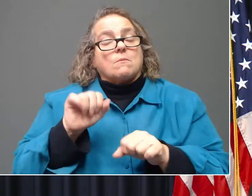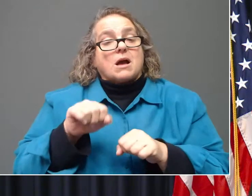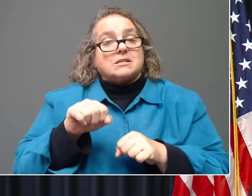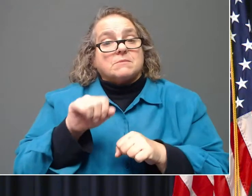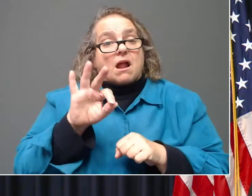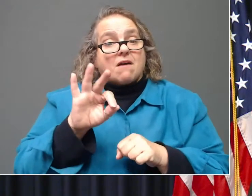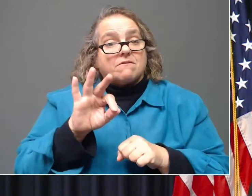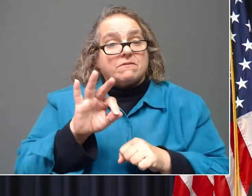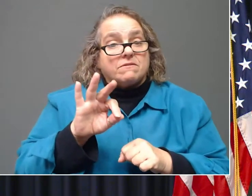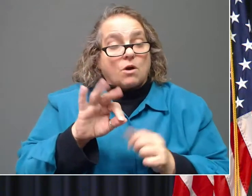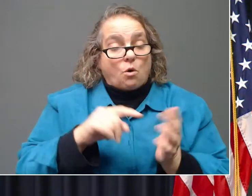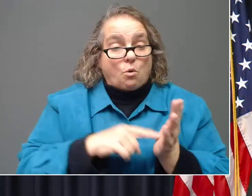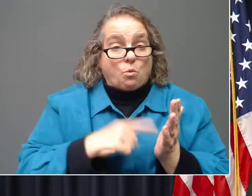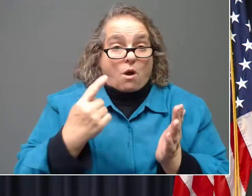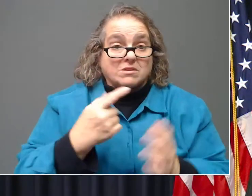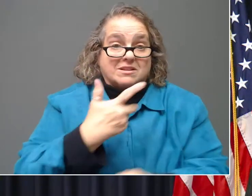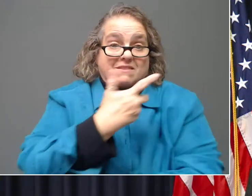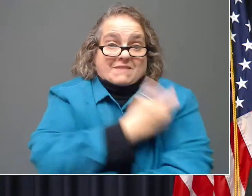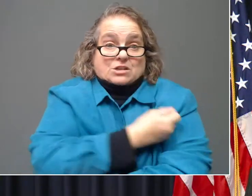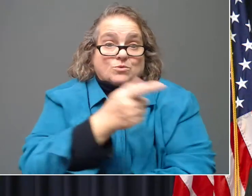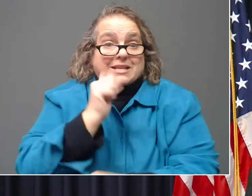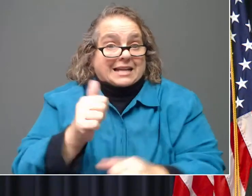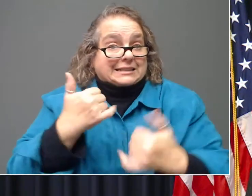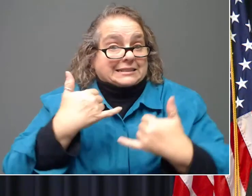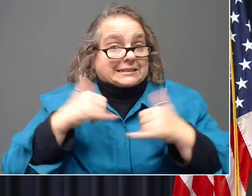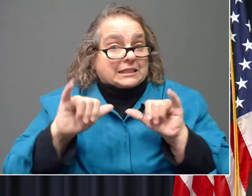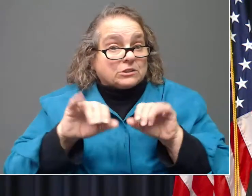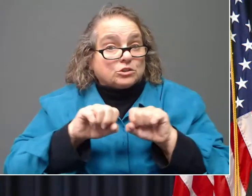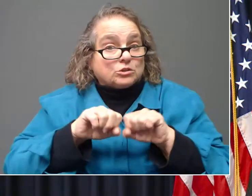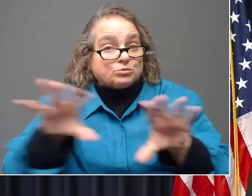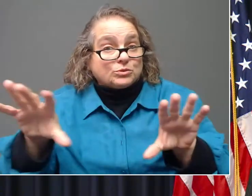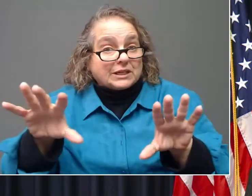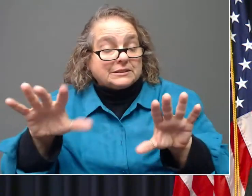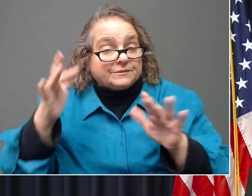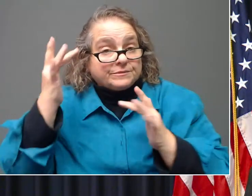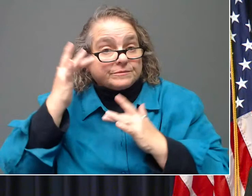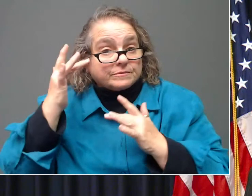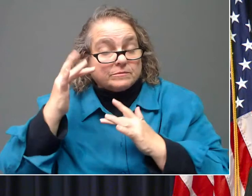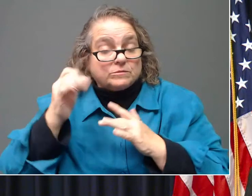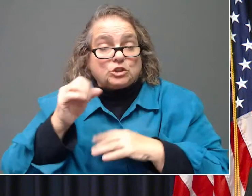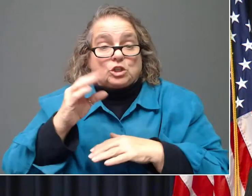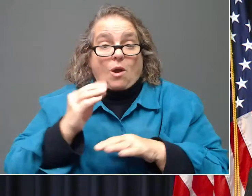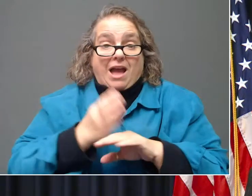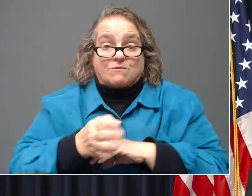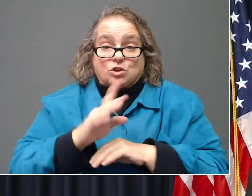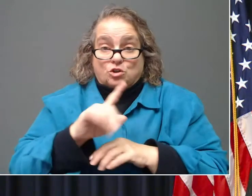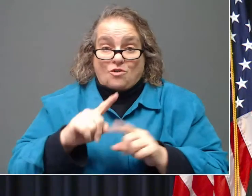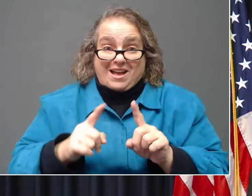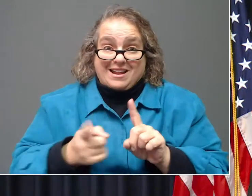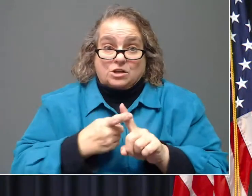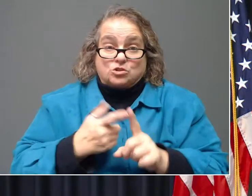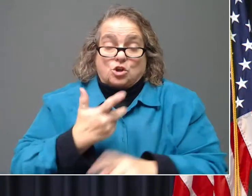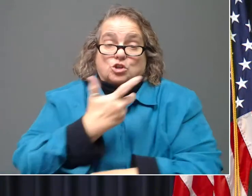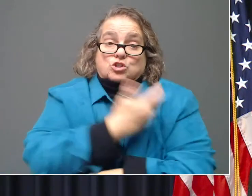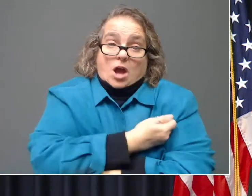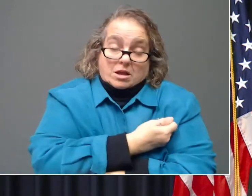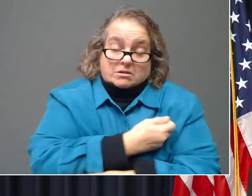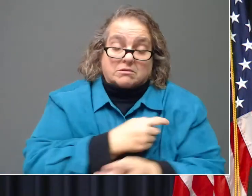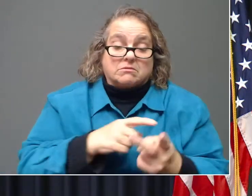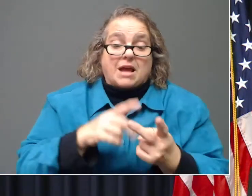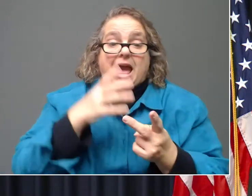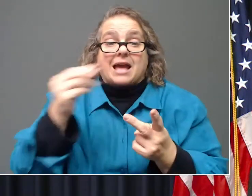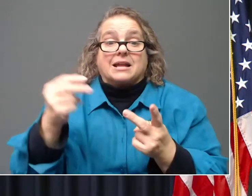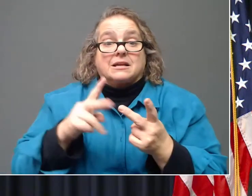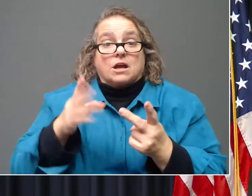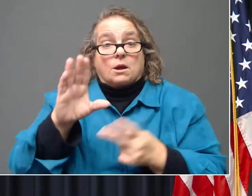once vaccinated, you can still spread the disease. So after your initial shot and a booster, should that